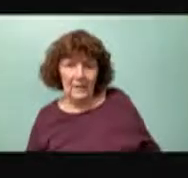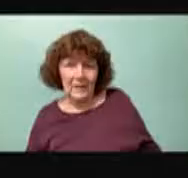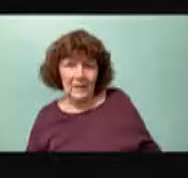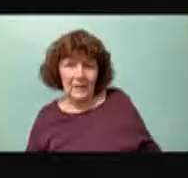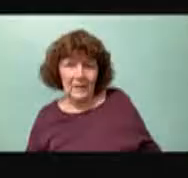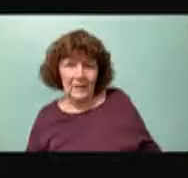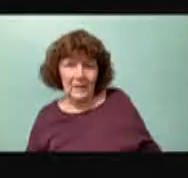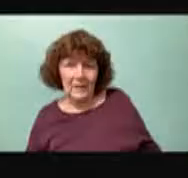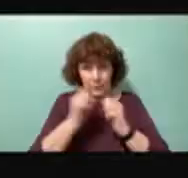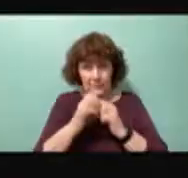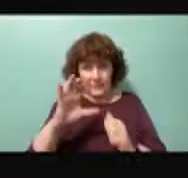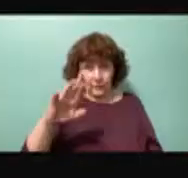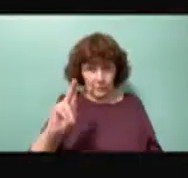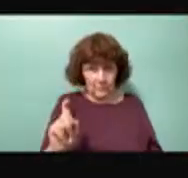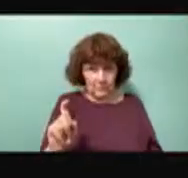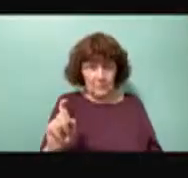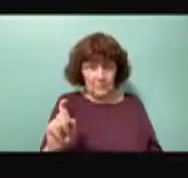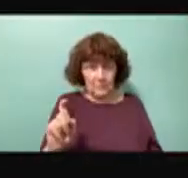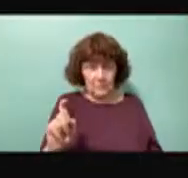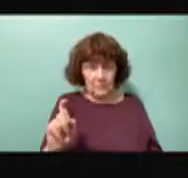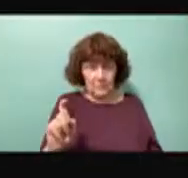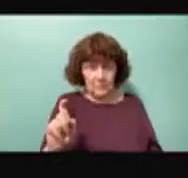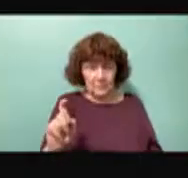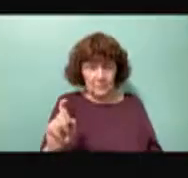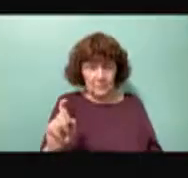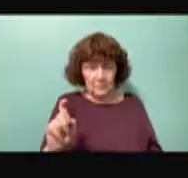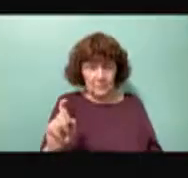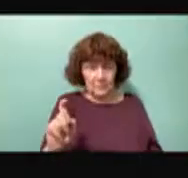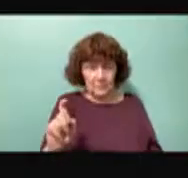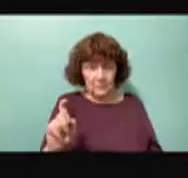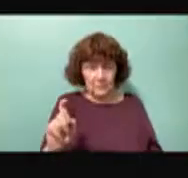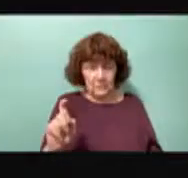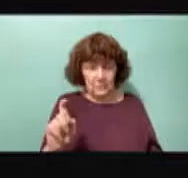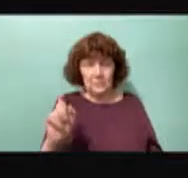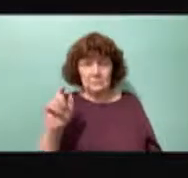has been addressed since the report was authored.